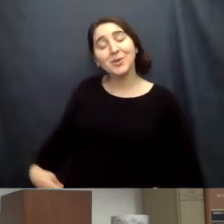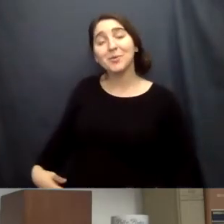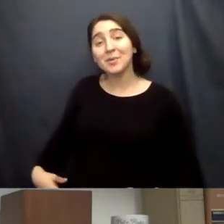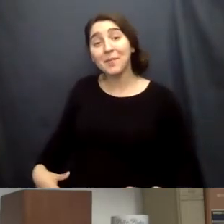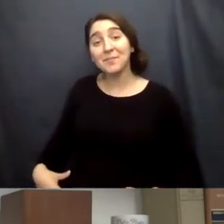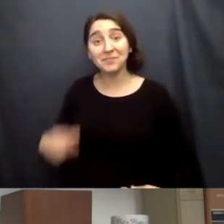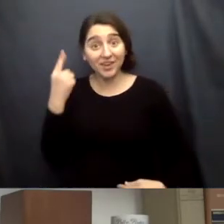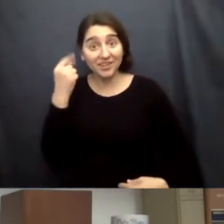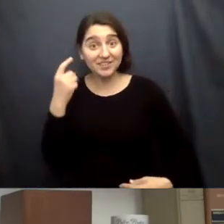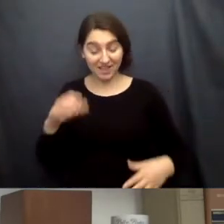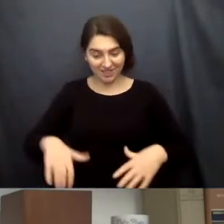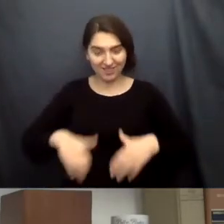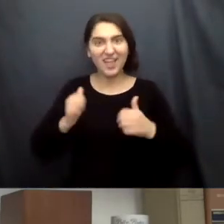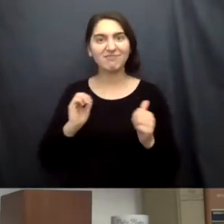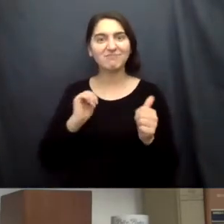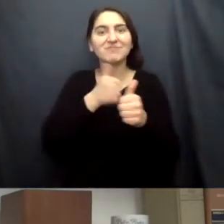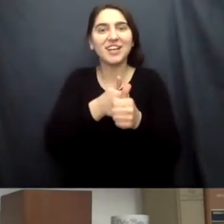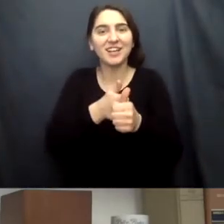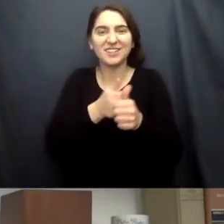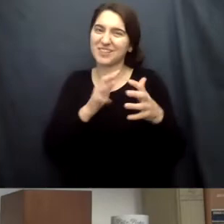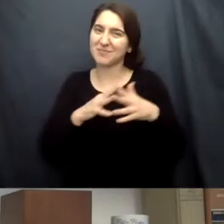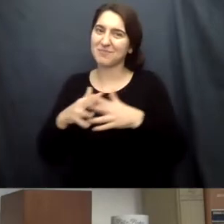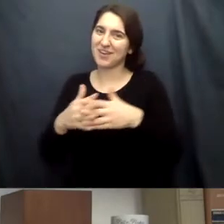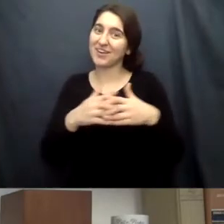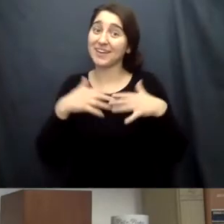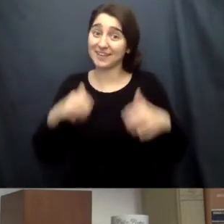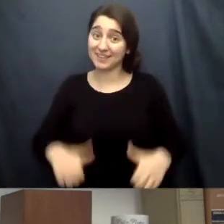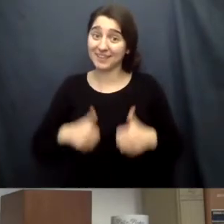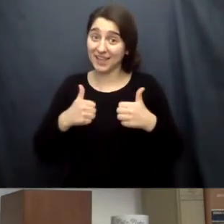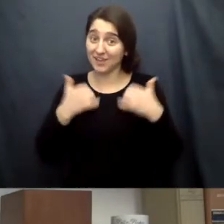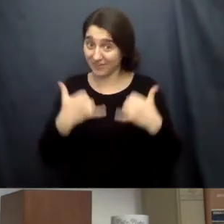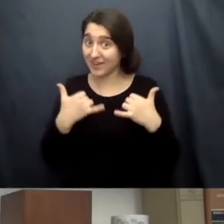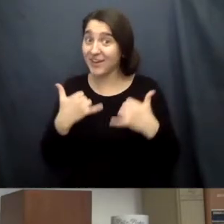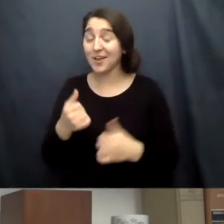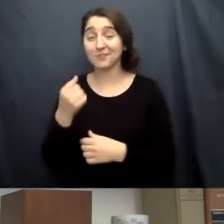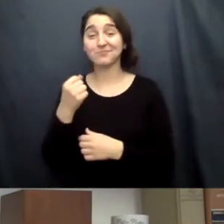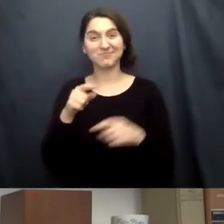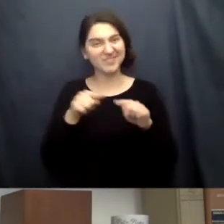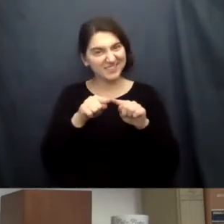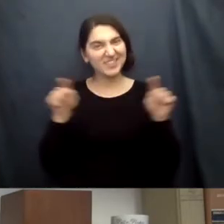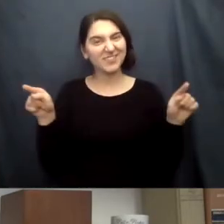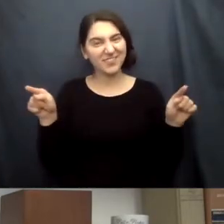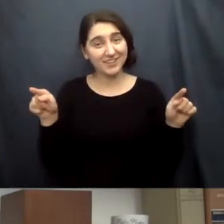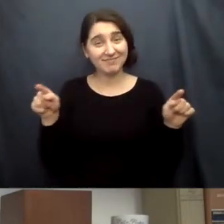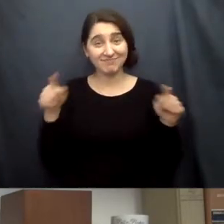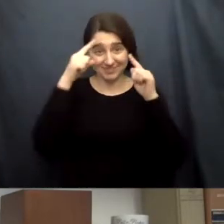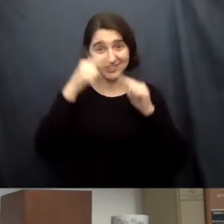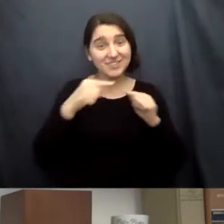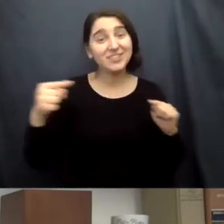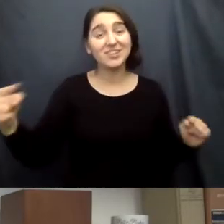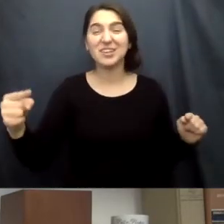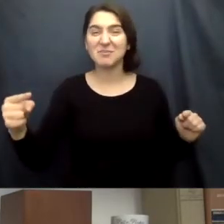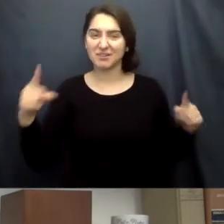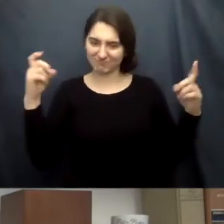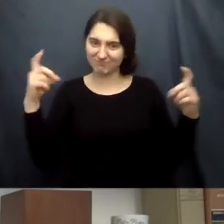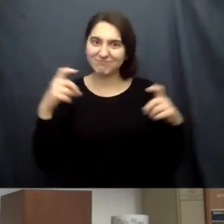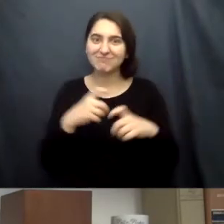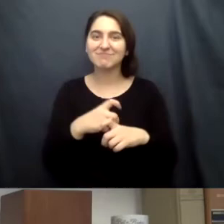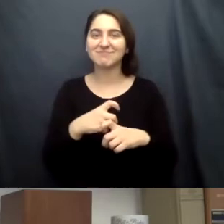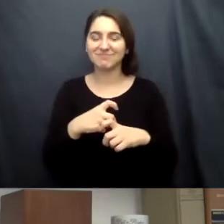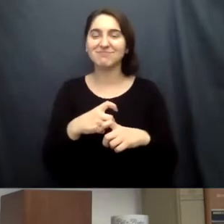it gets right to the heart of being human. It's the challenge of life, particularly American life right